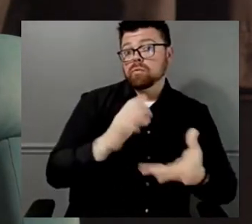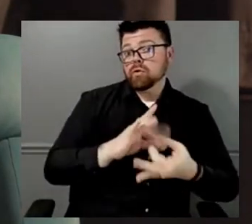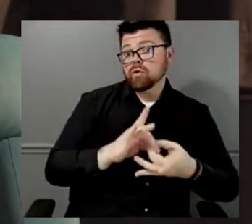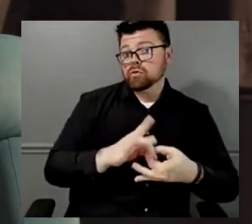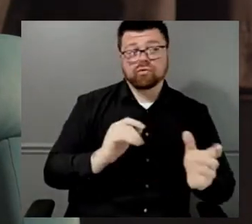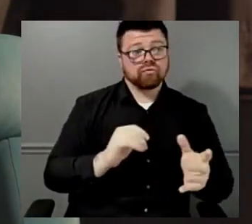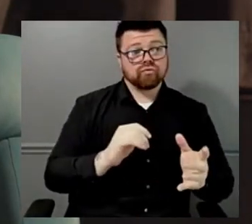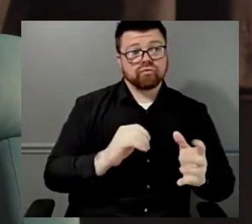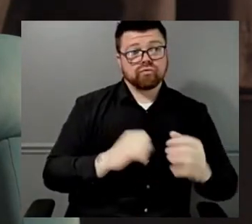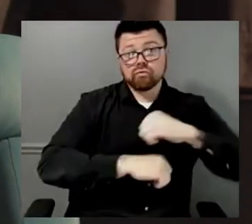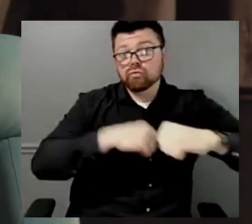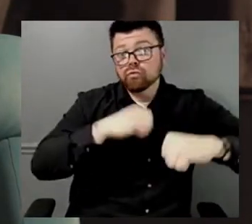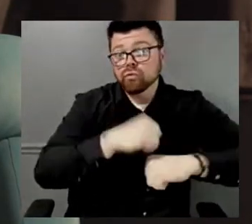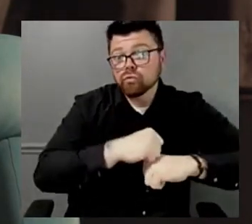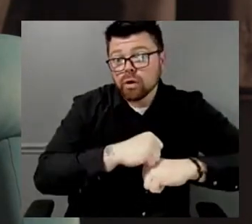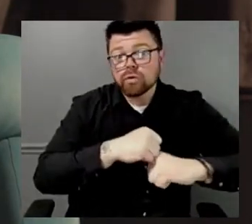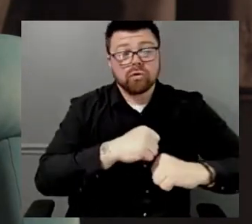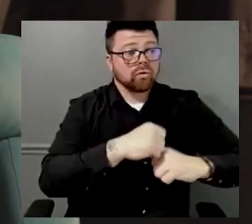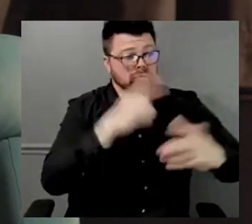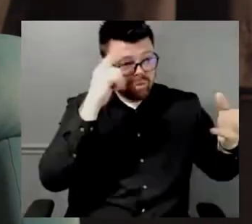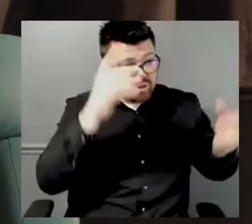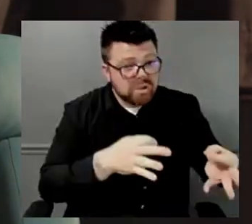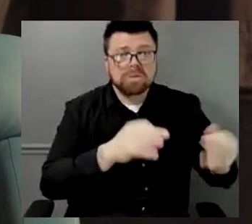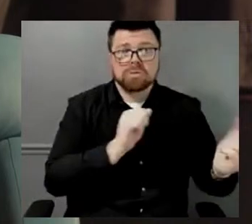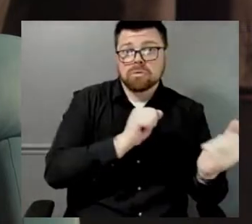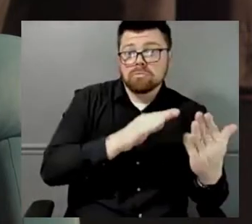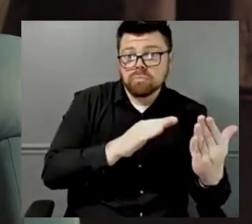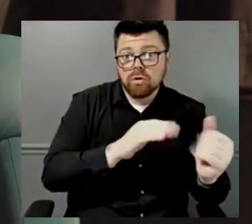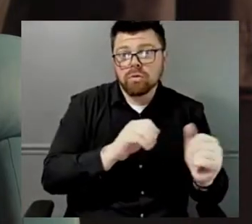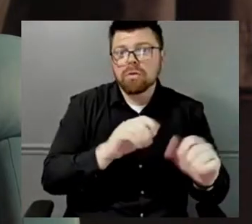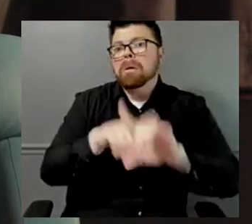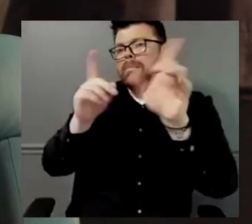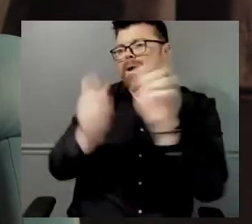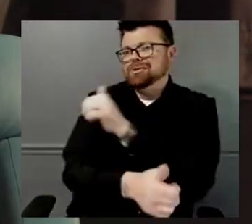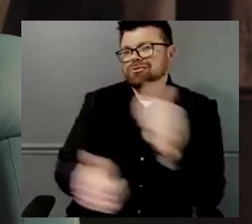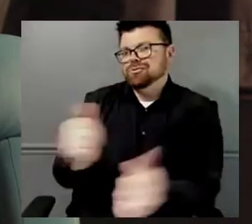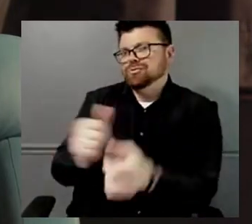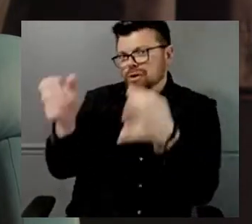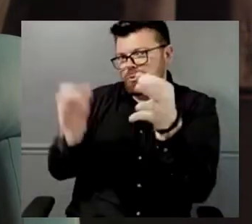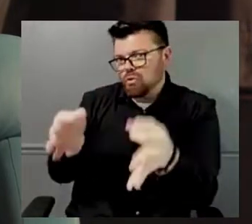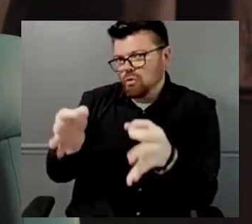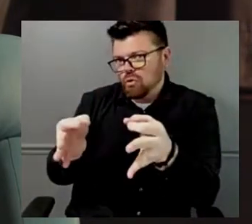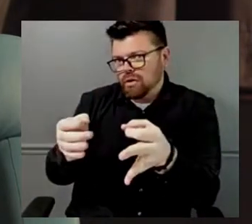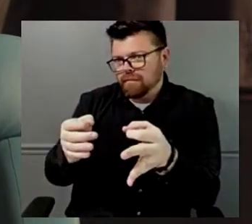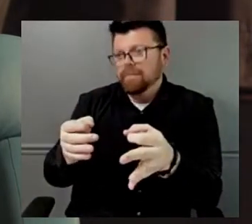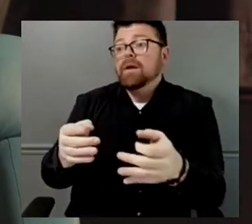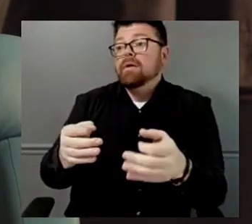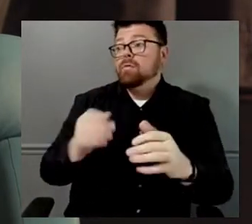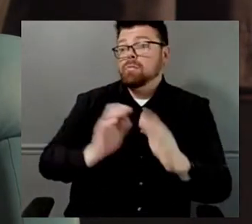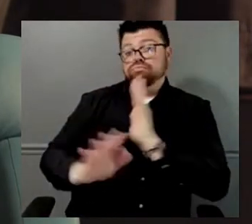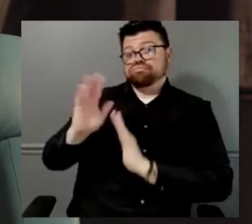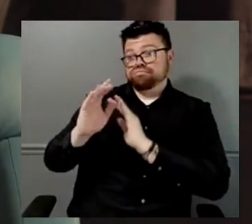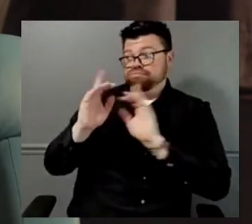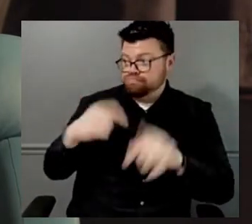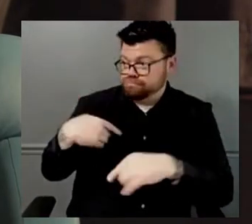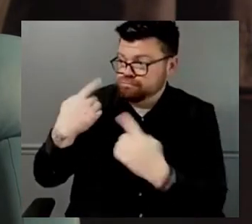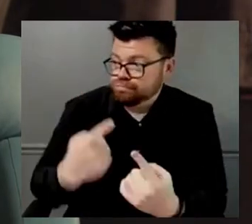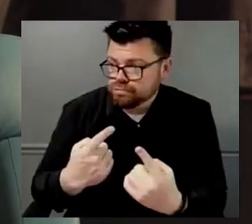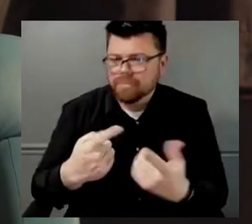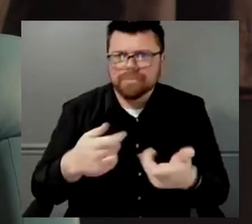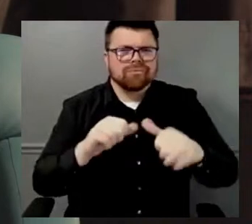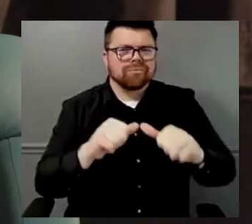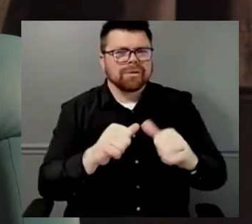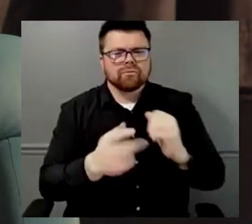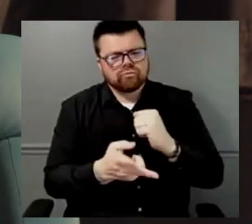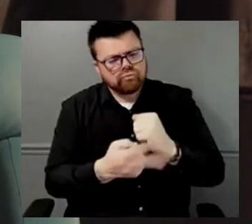with each other as humans. But the Supreme Court, through all this time, has tried to preserve a bit of a bubble of that kind